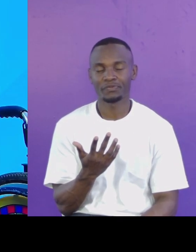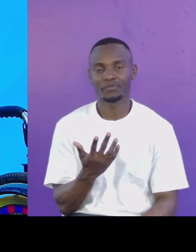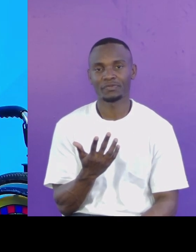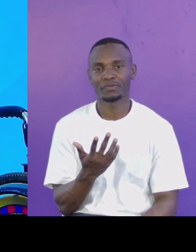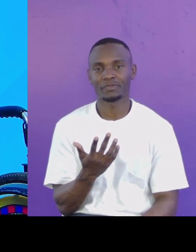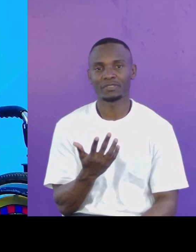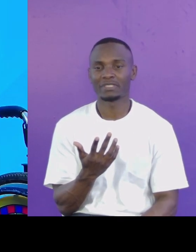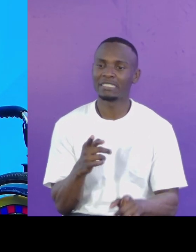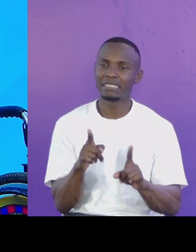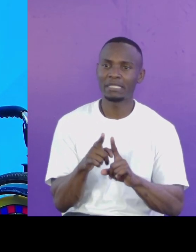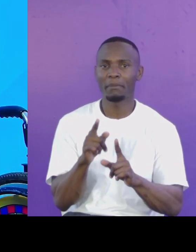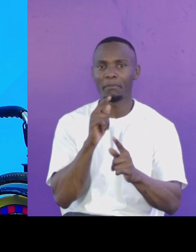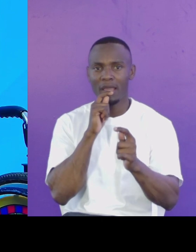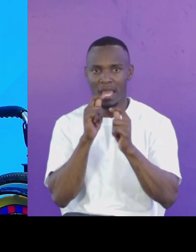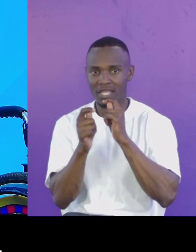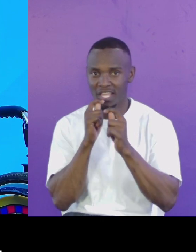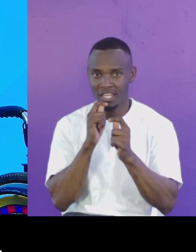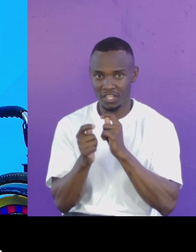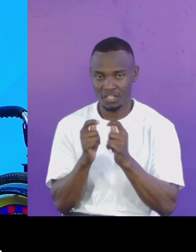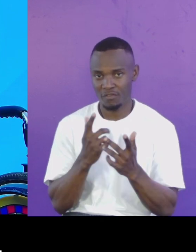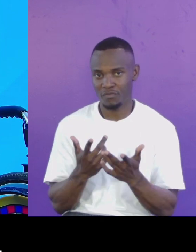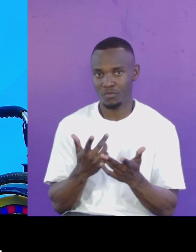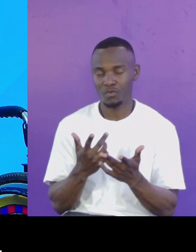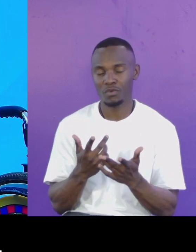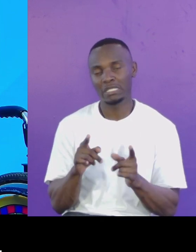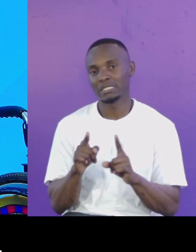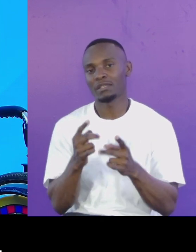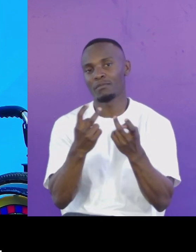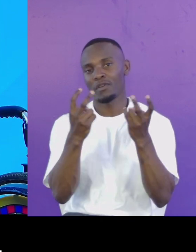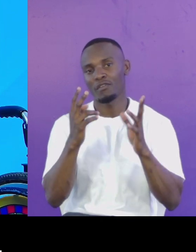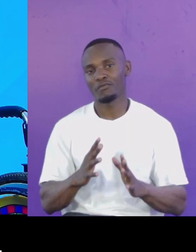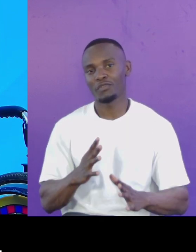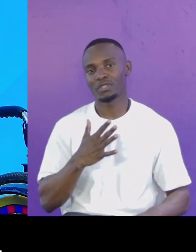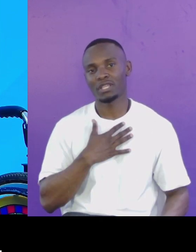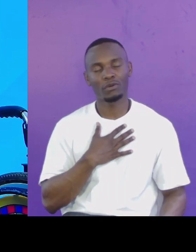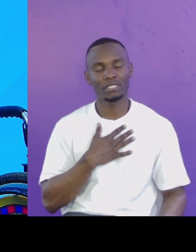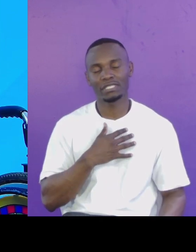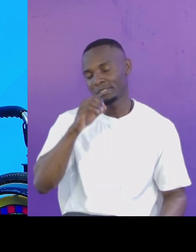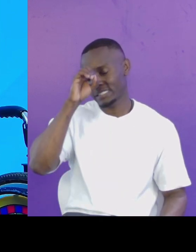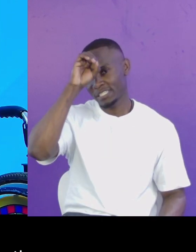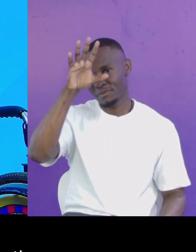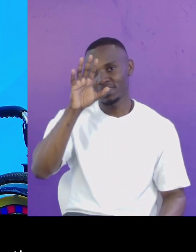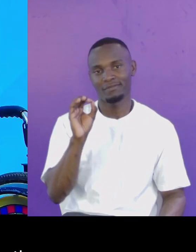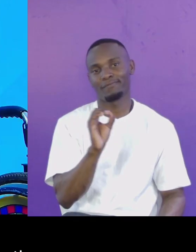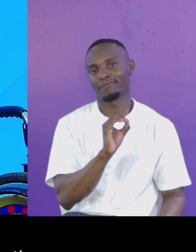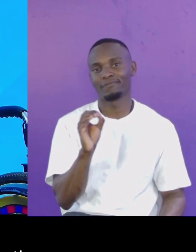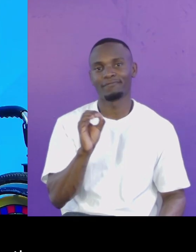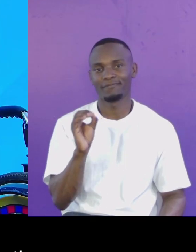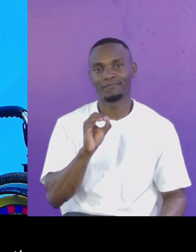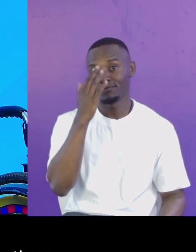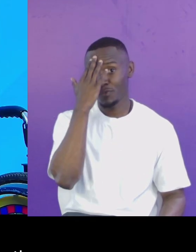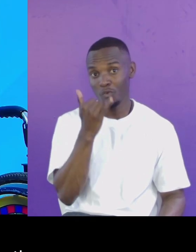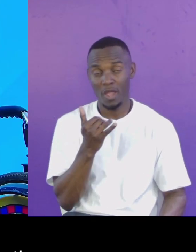like an interview. So to our audience, don't be surprised because